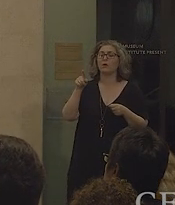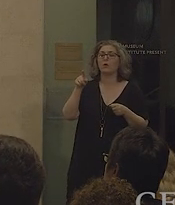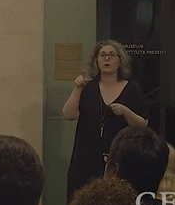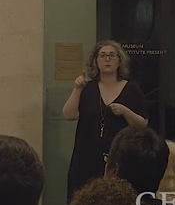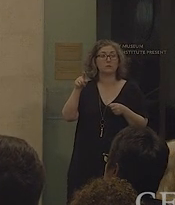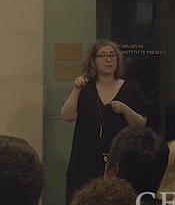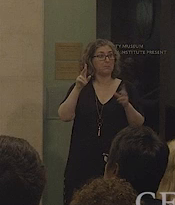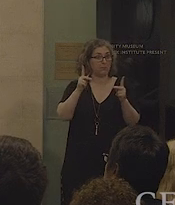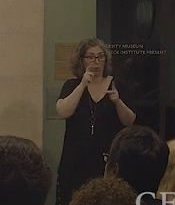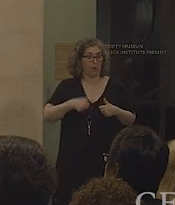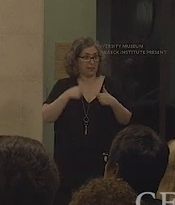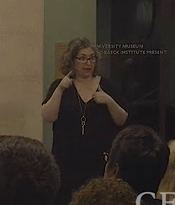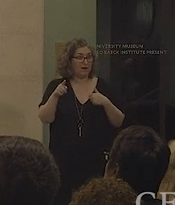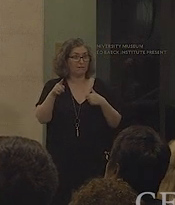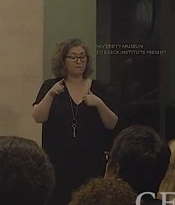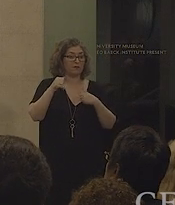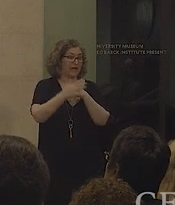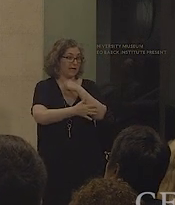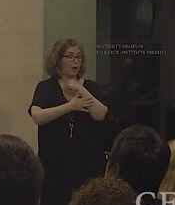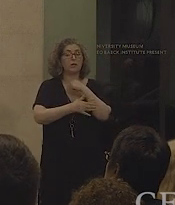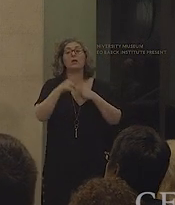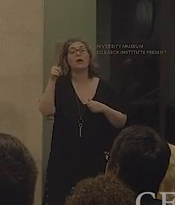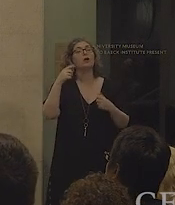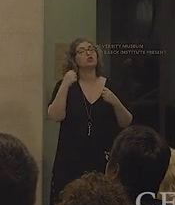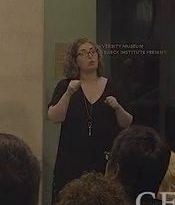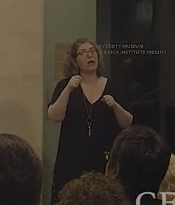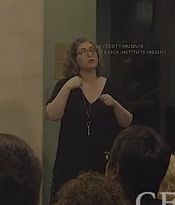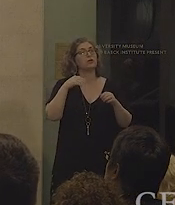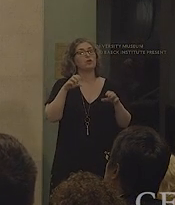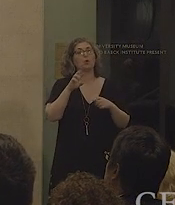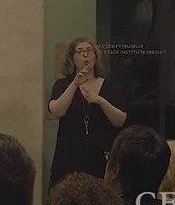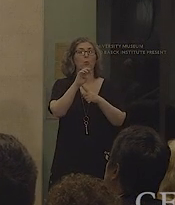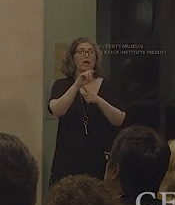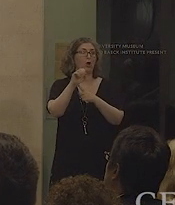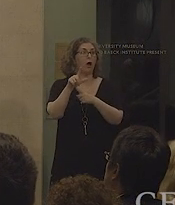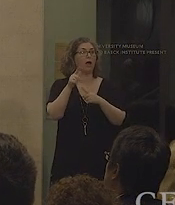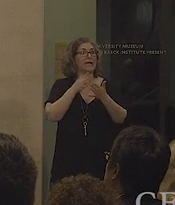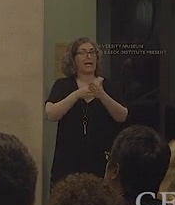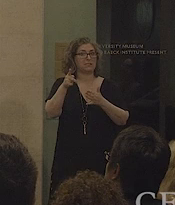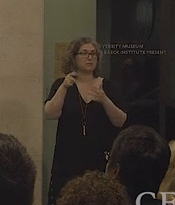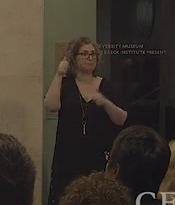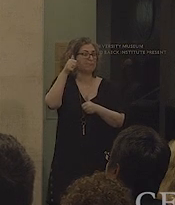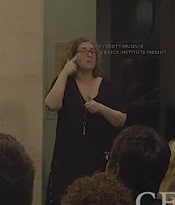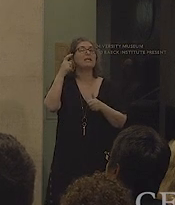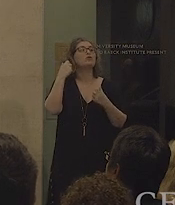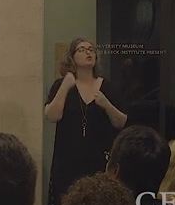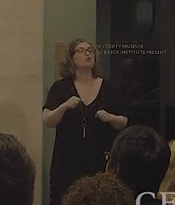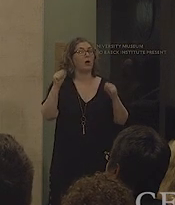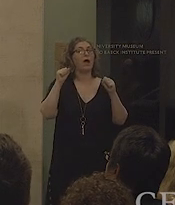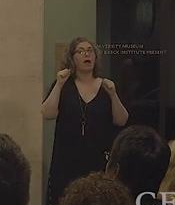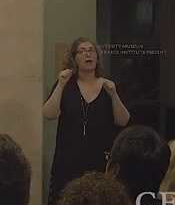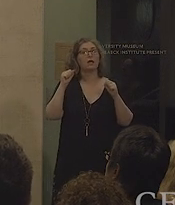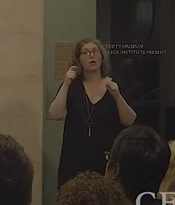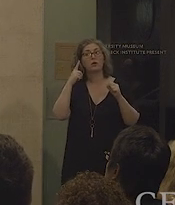His citizens, the people of the good people of Douglas County, are trying to run a recall on him because he's trying to save a few lives over taking